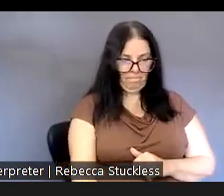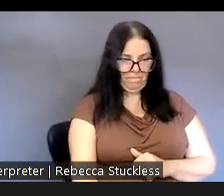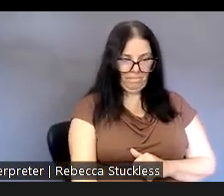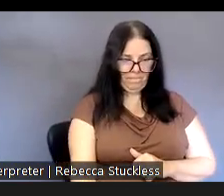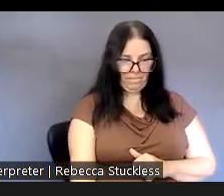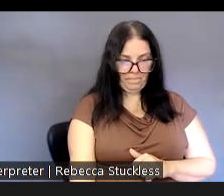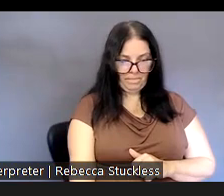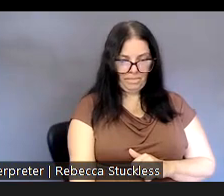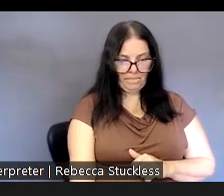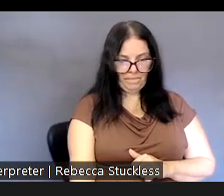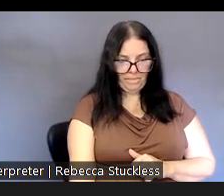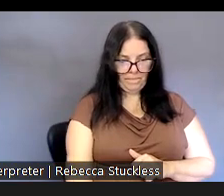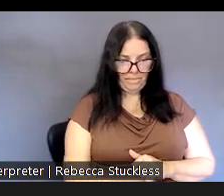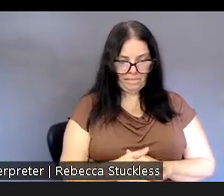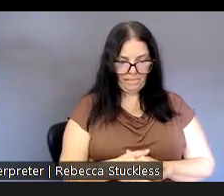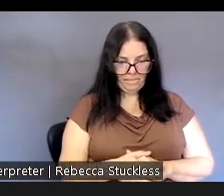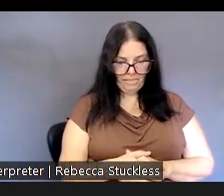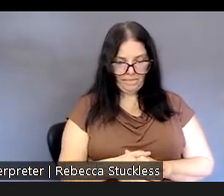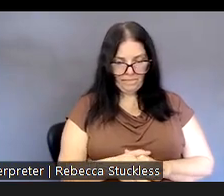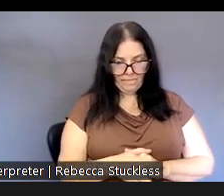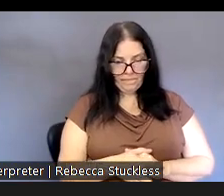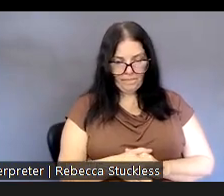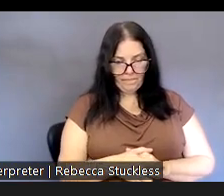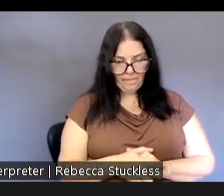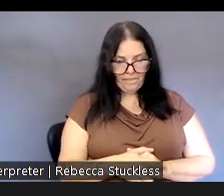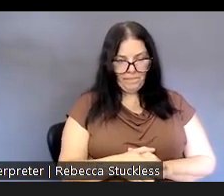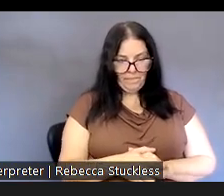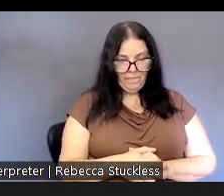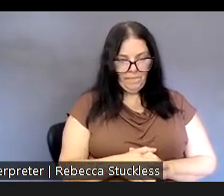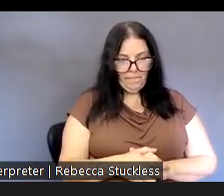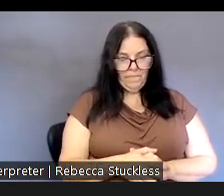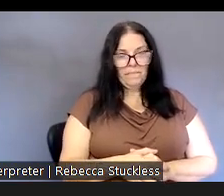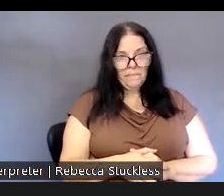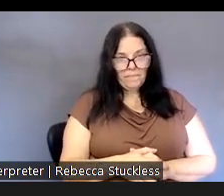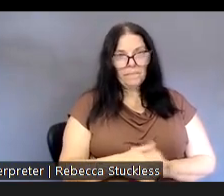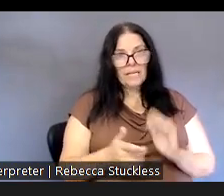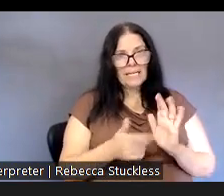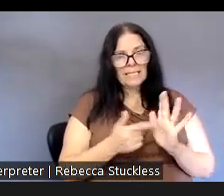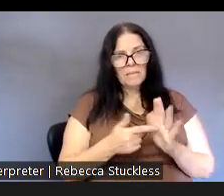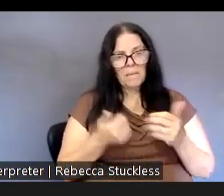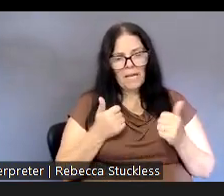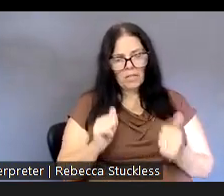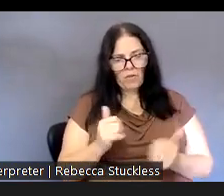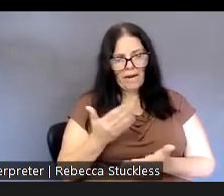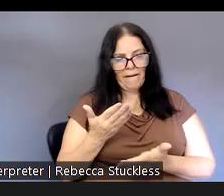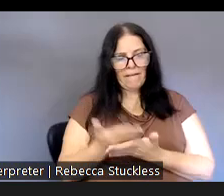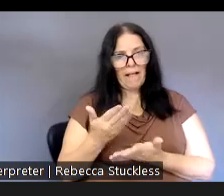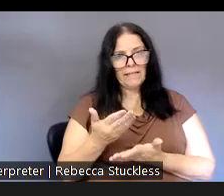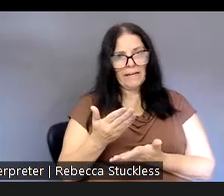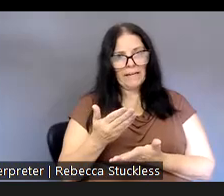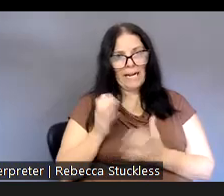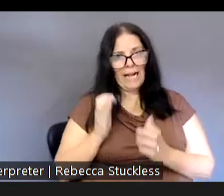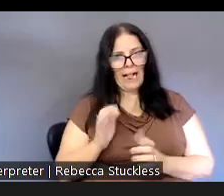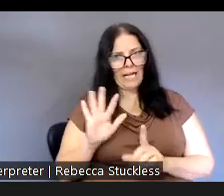And they may tend to validate clients' feelings and perceptions at the expense of encouraging them